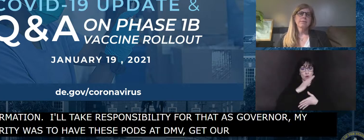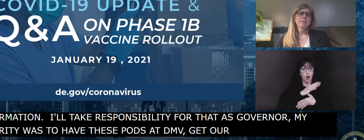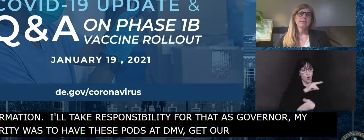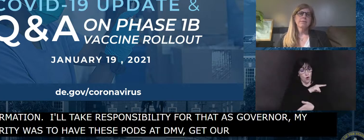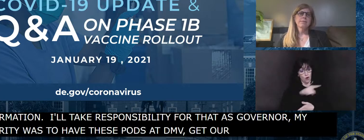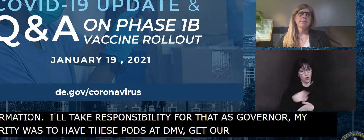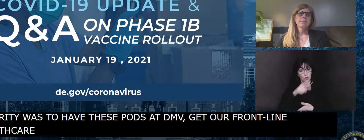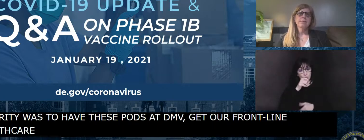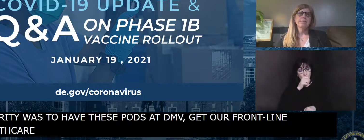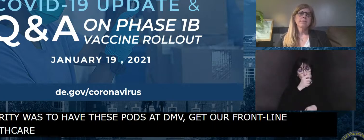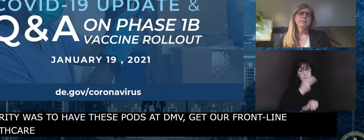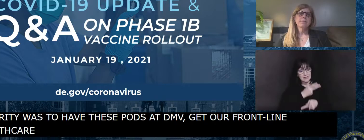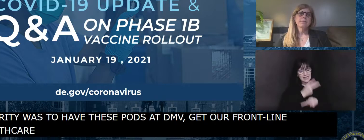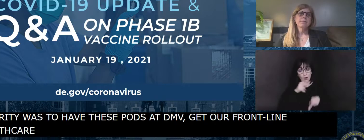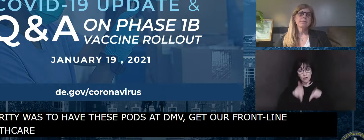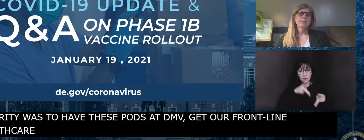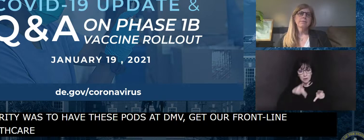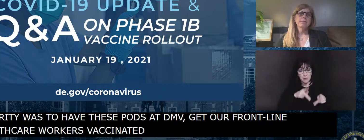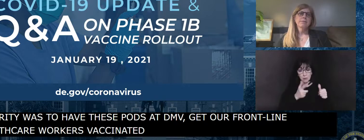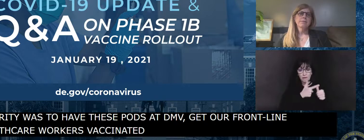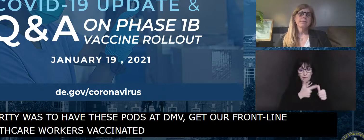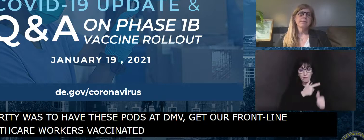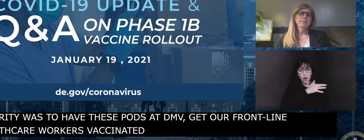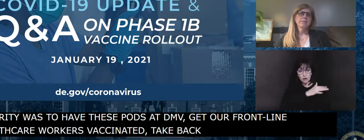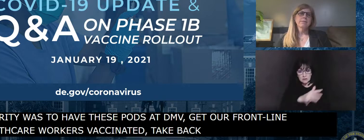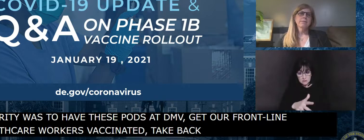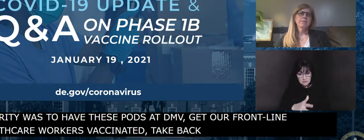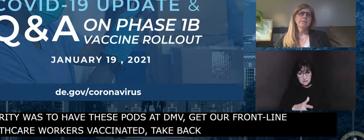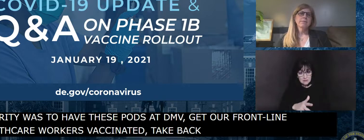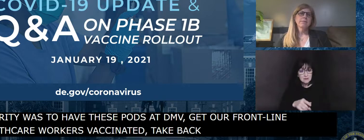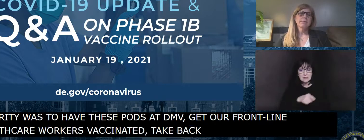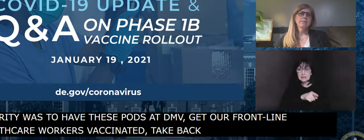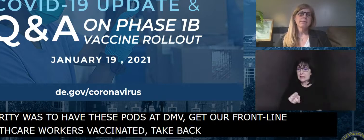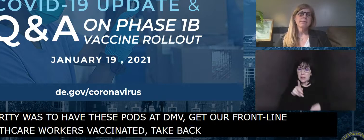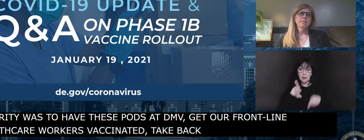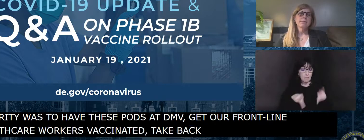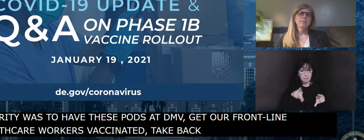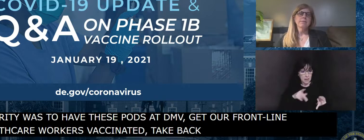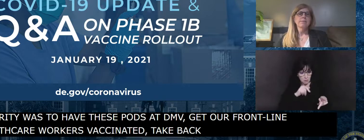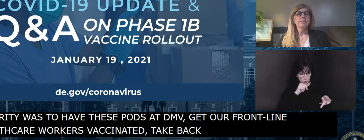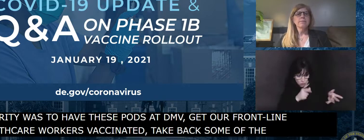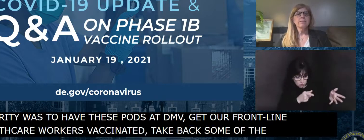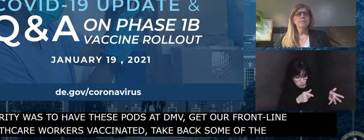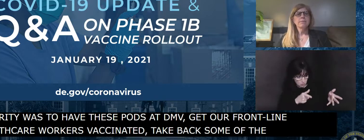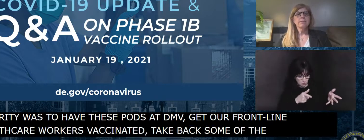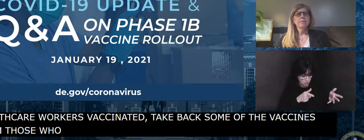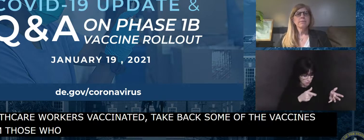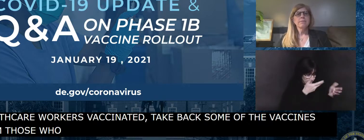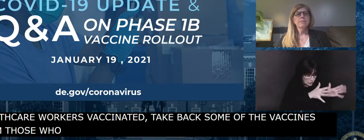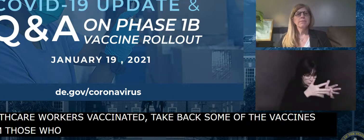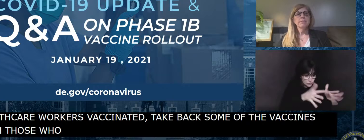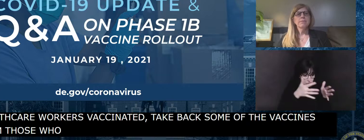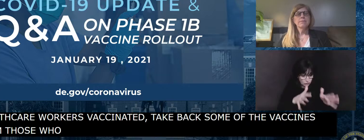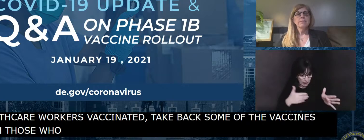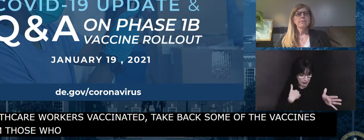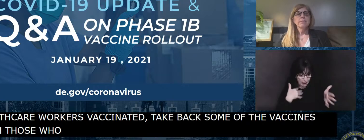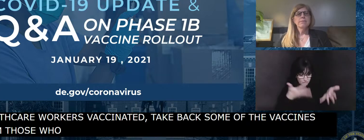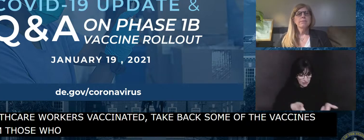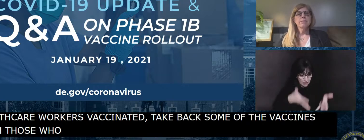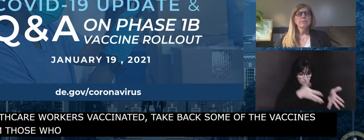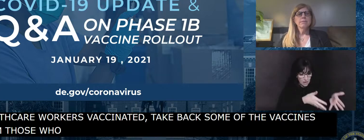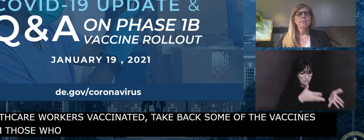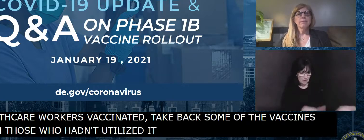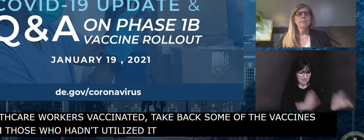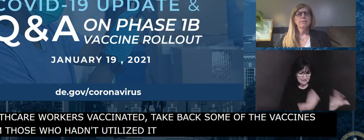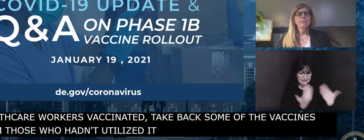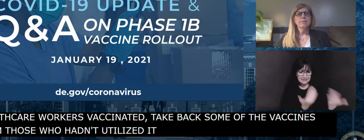vaccinated, take back some of the vaccine from those who hadn't utilized it. We took 2,000 back from one of the hospital organizations, got them out